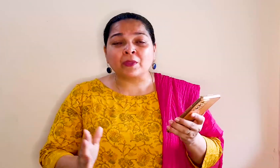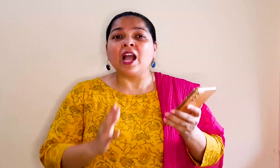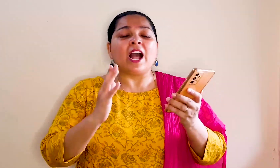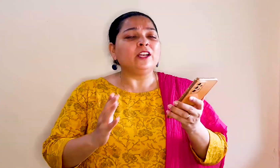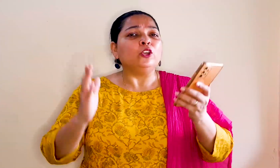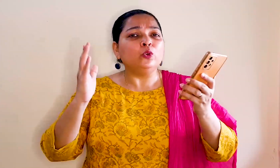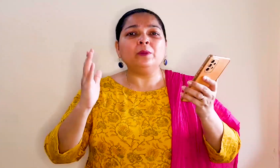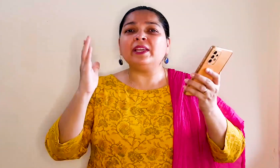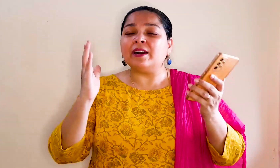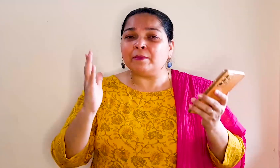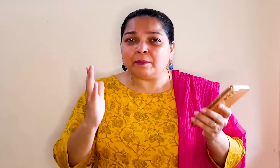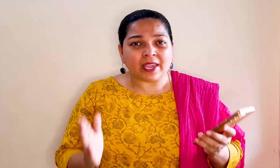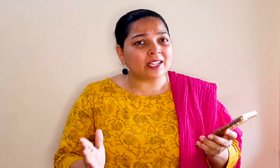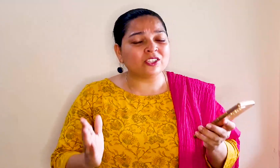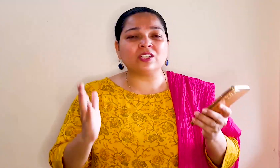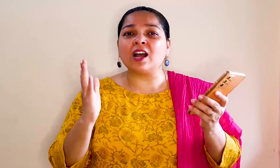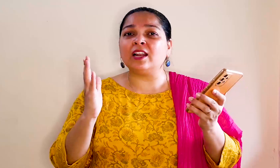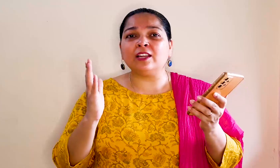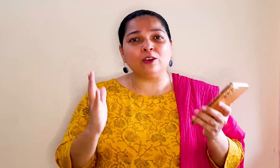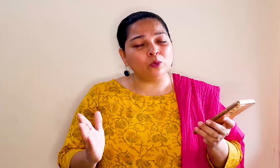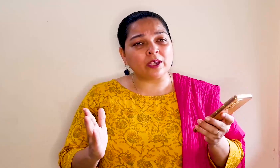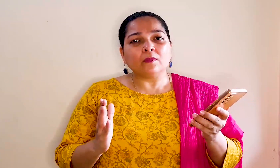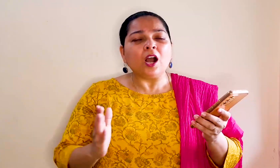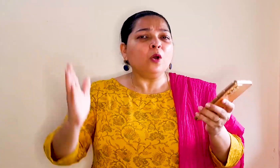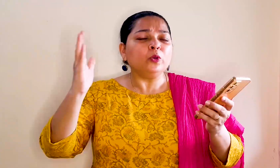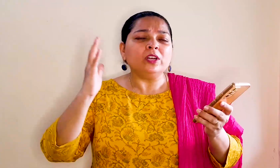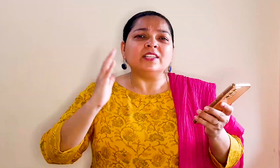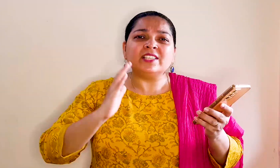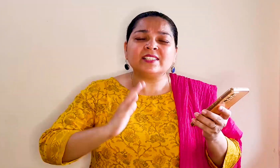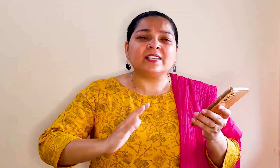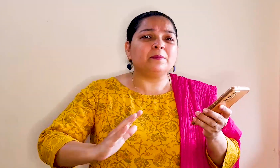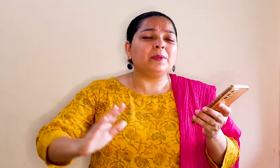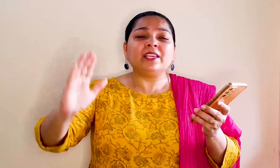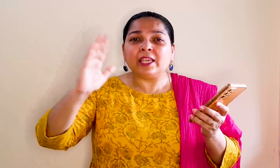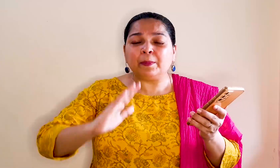Hallelujah. And you will be amazed. Hallelujah.